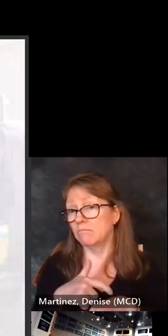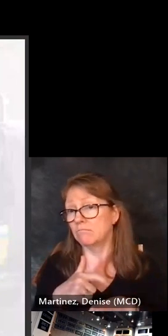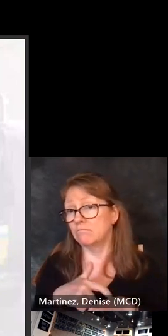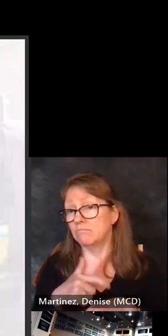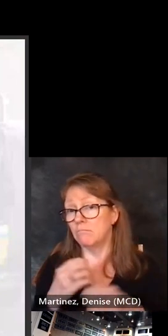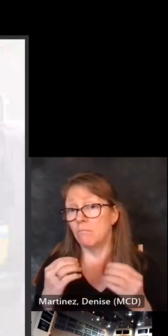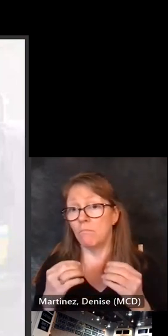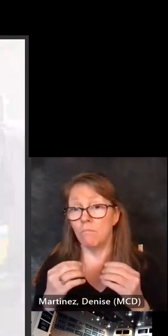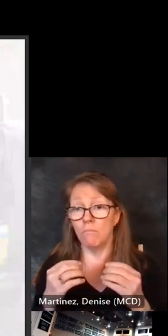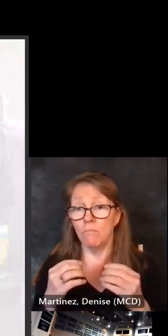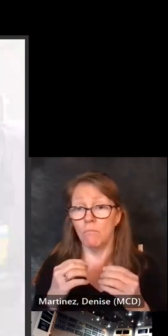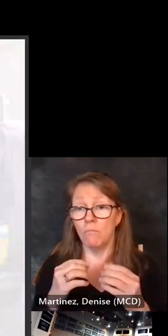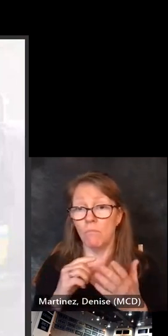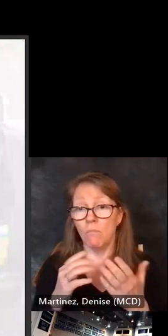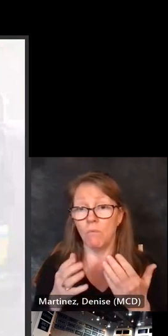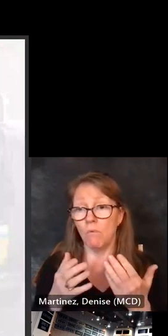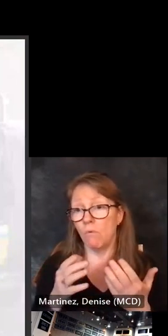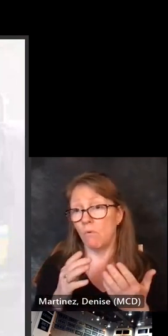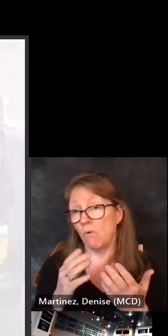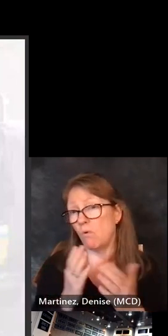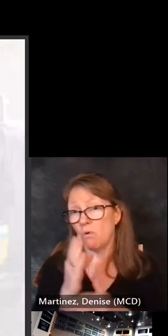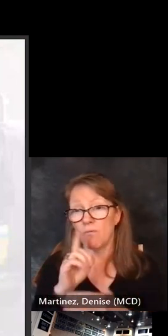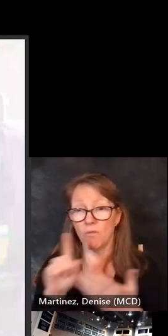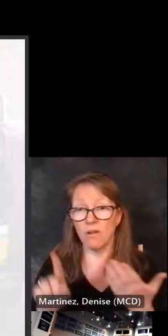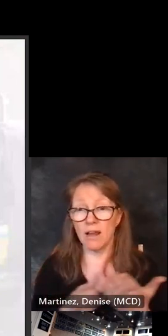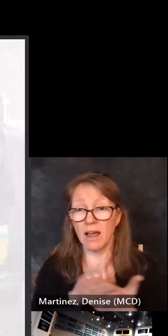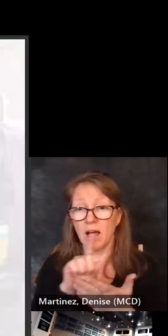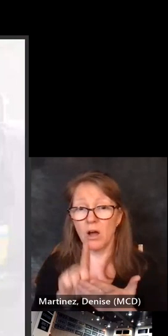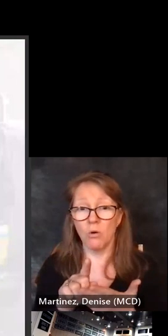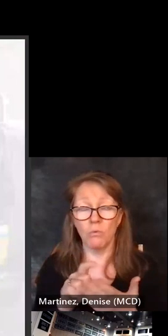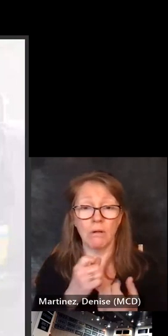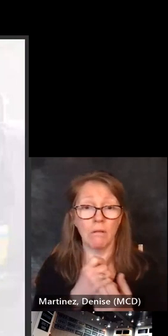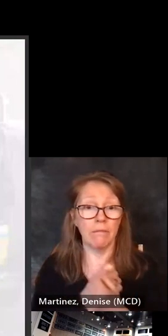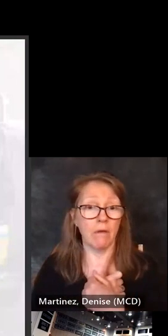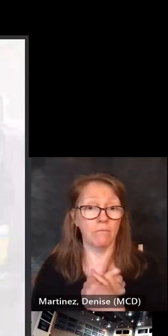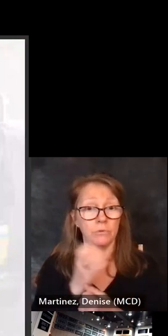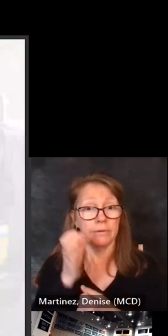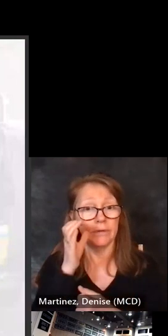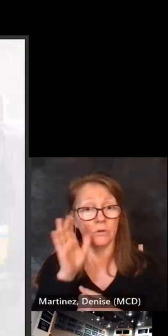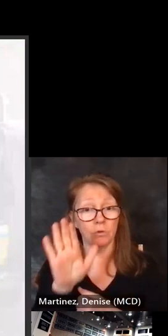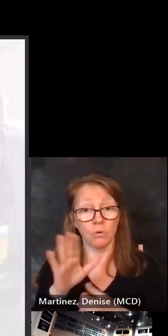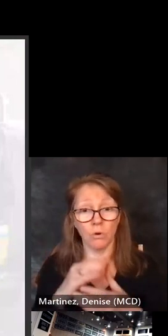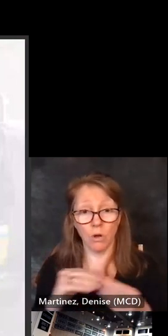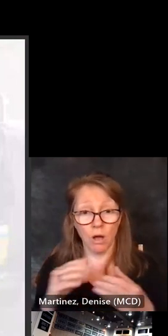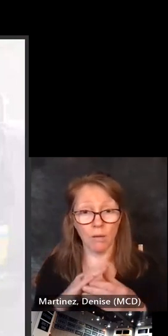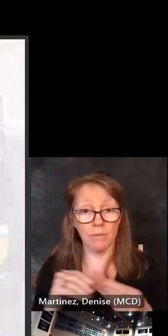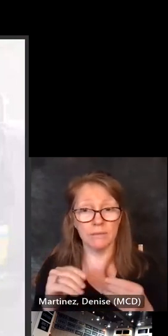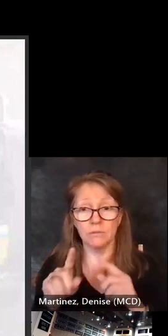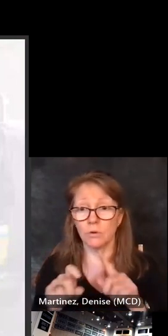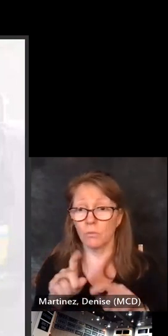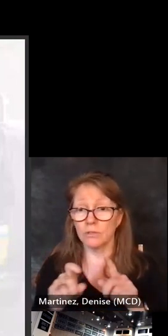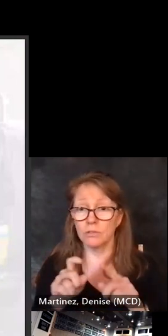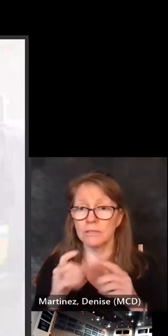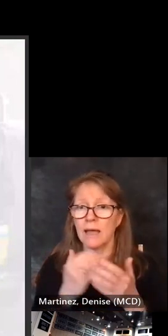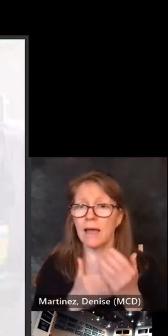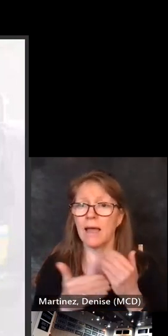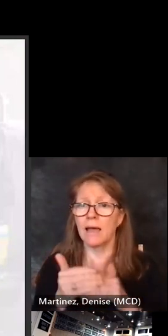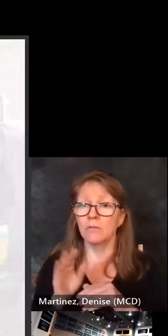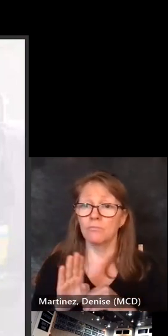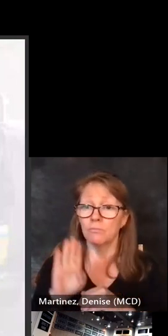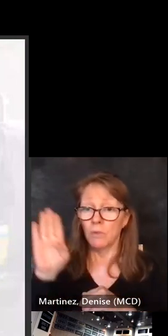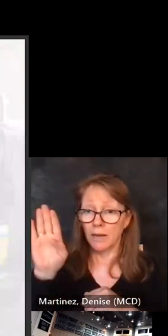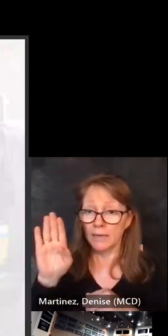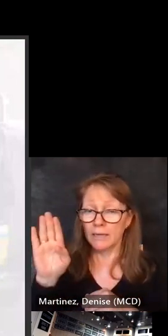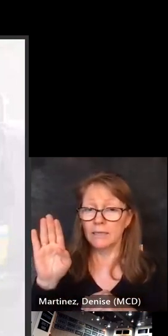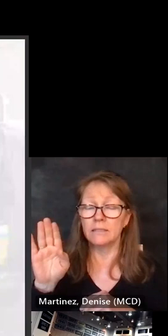love to hear all the comments and questions. If folks could just raise their hand, Scott will come around with the mic